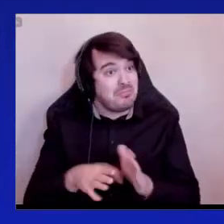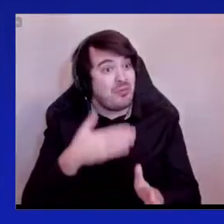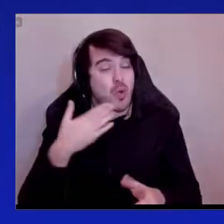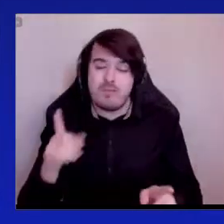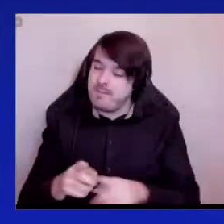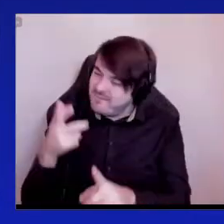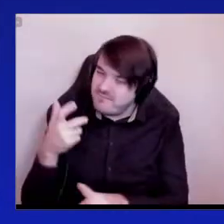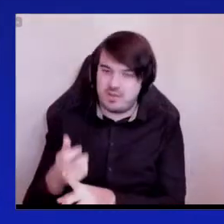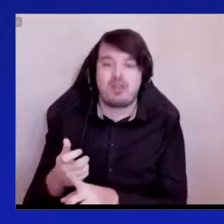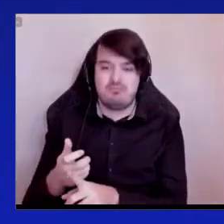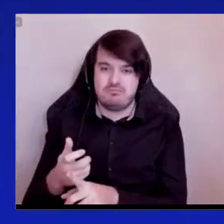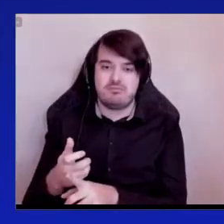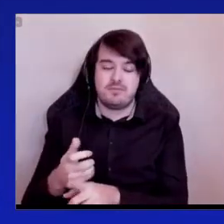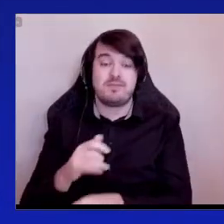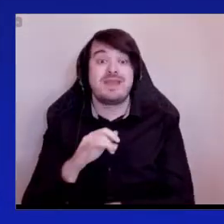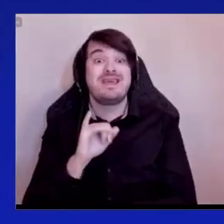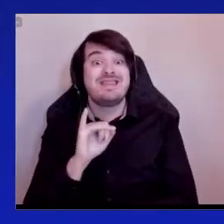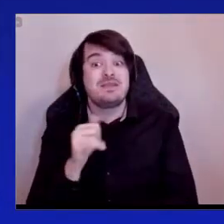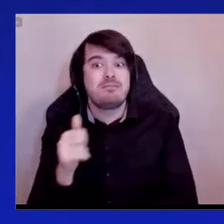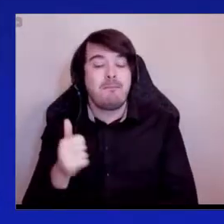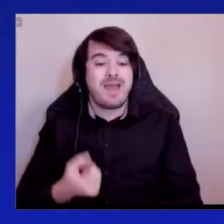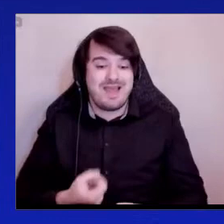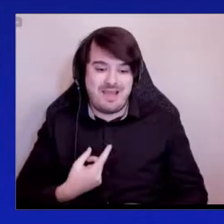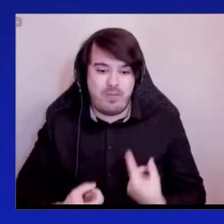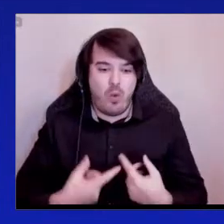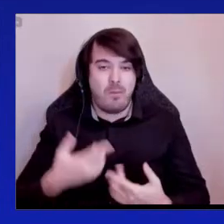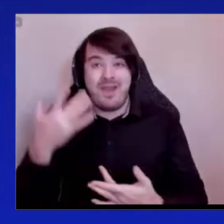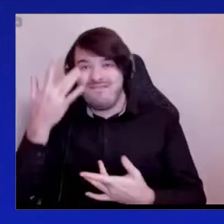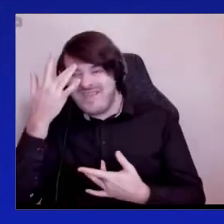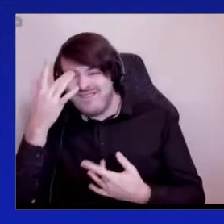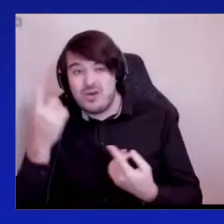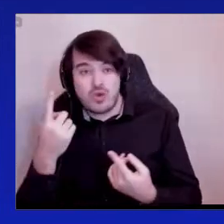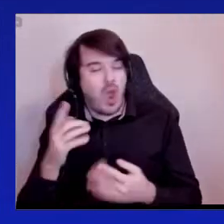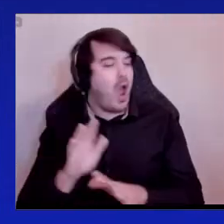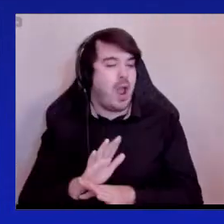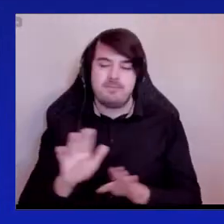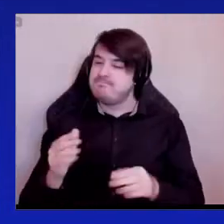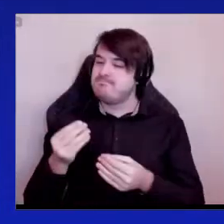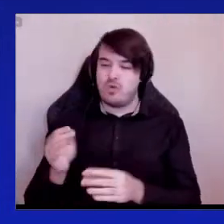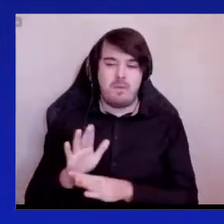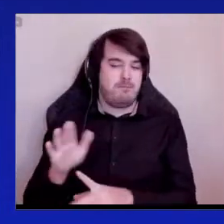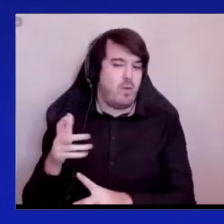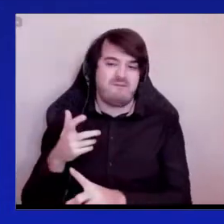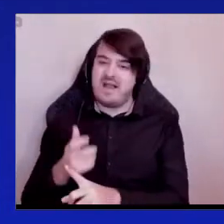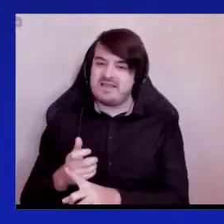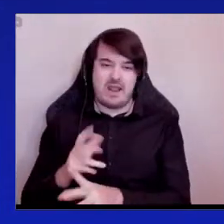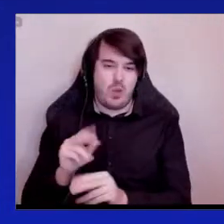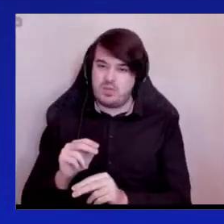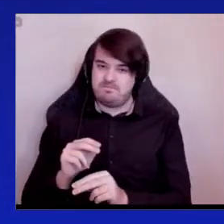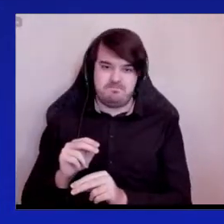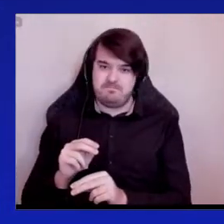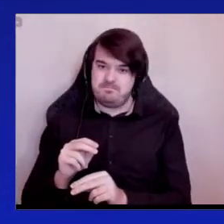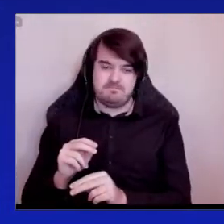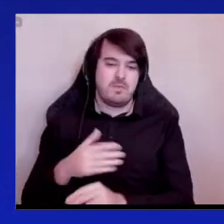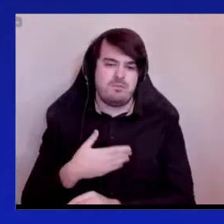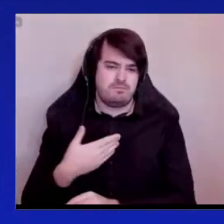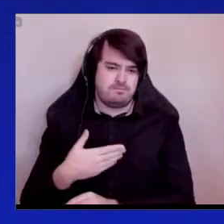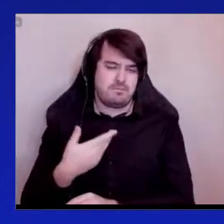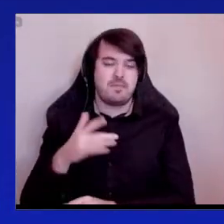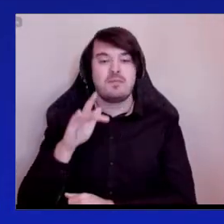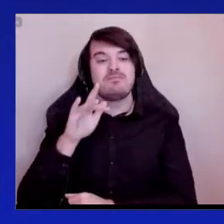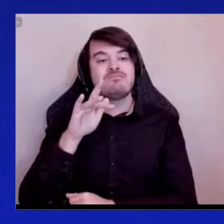the moment, then we are not immunizing people with symptoms of illness because that would make it harder